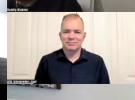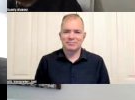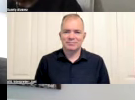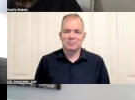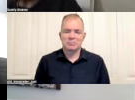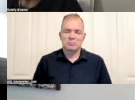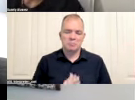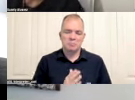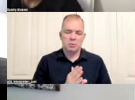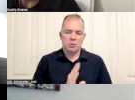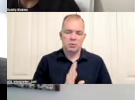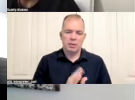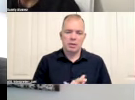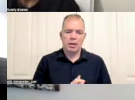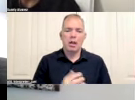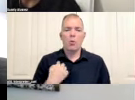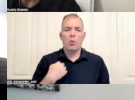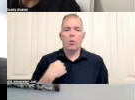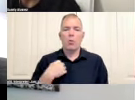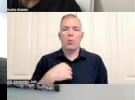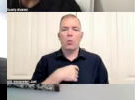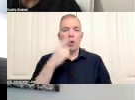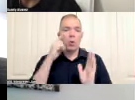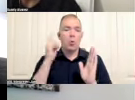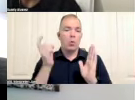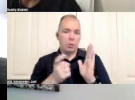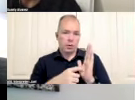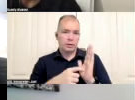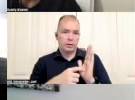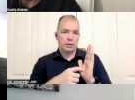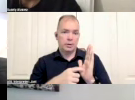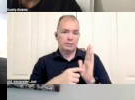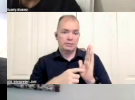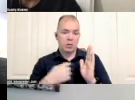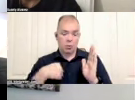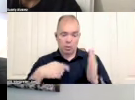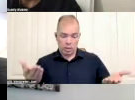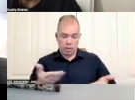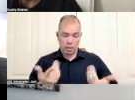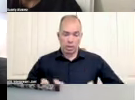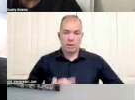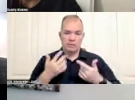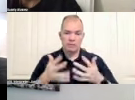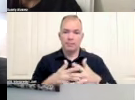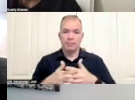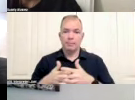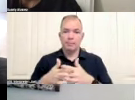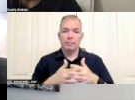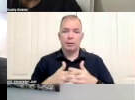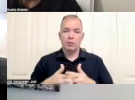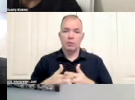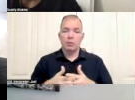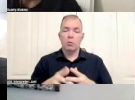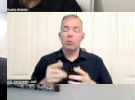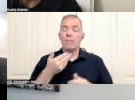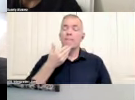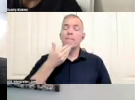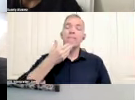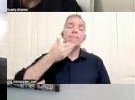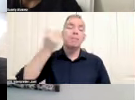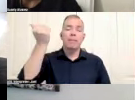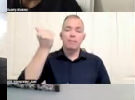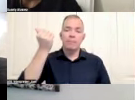Okay. We recognize that we are in America. One of the best things about